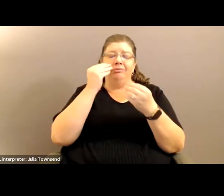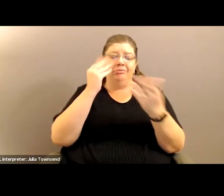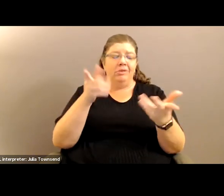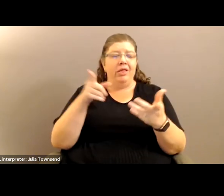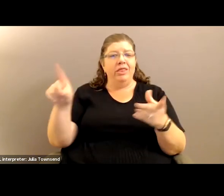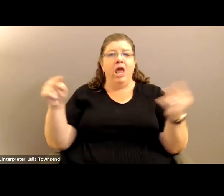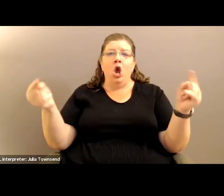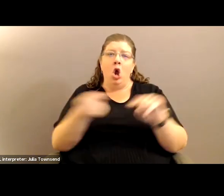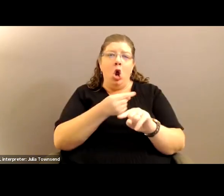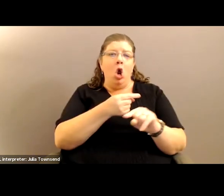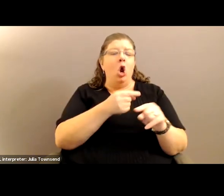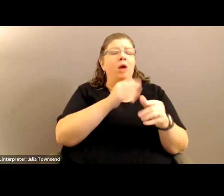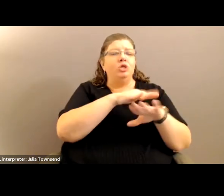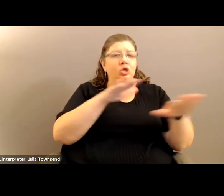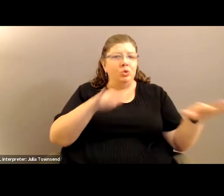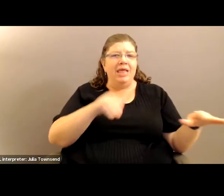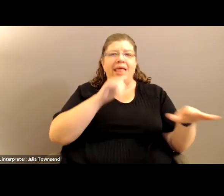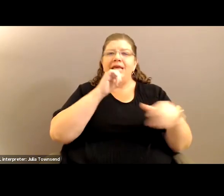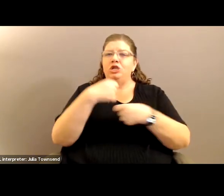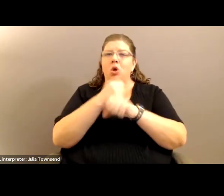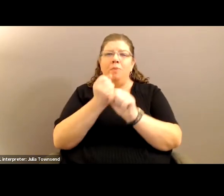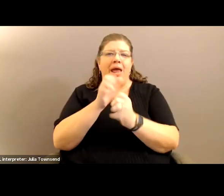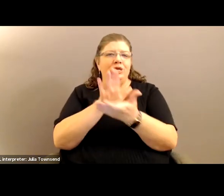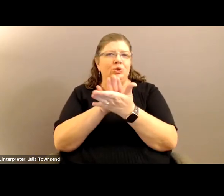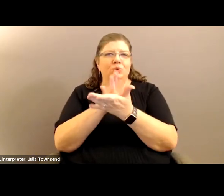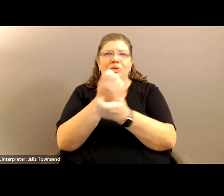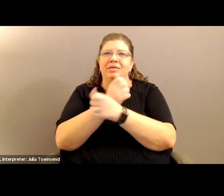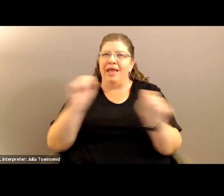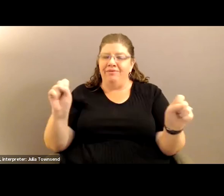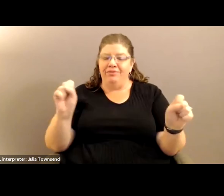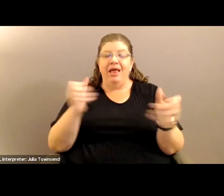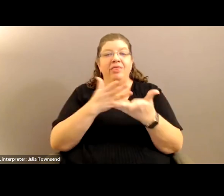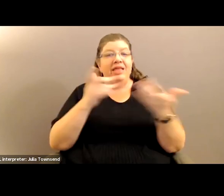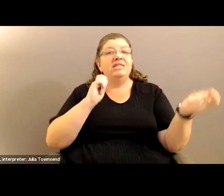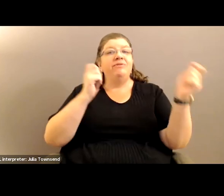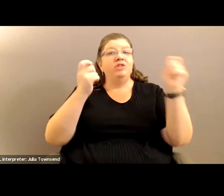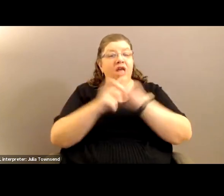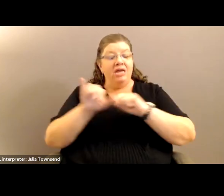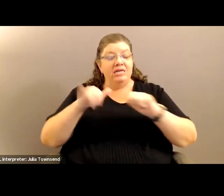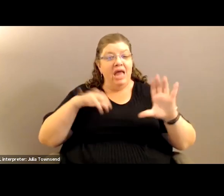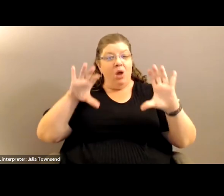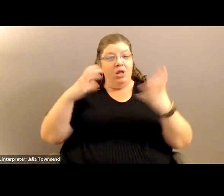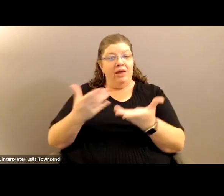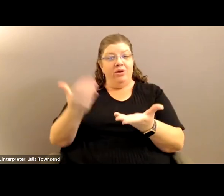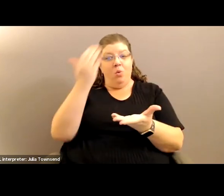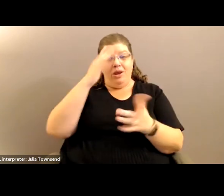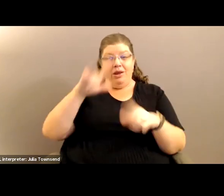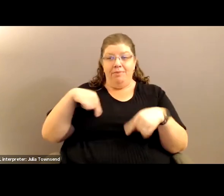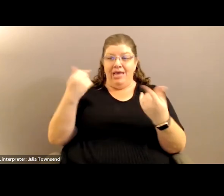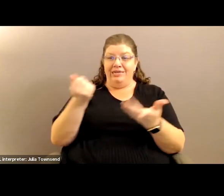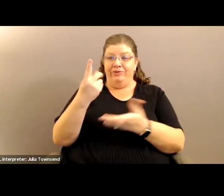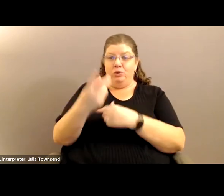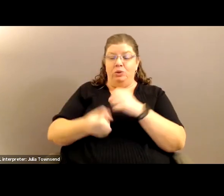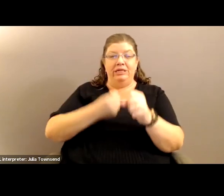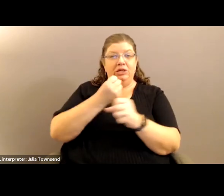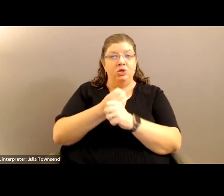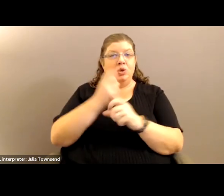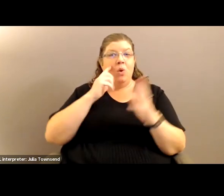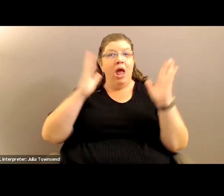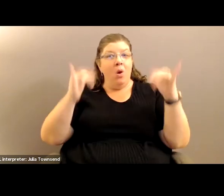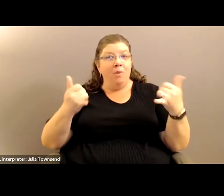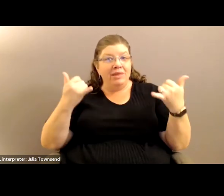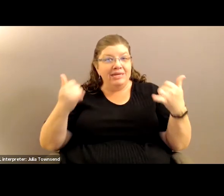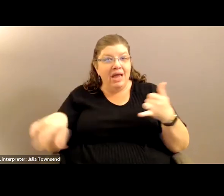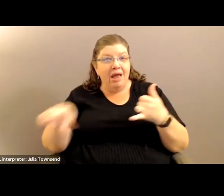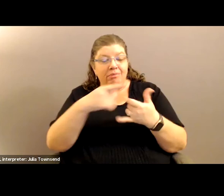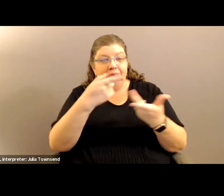they fail to make schools safer things have changed quite a bit in our collective awareness for the past few years so my hope is that this time the board is